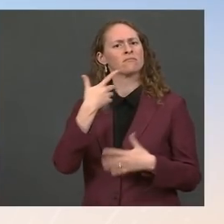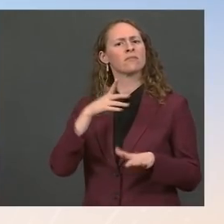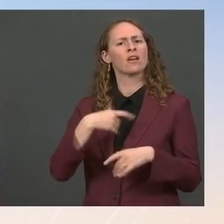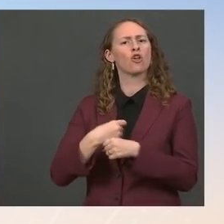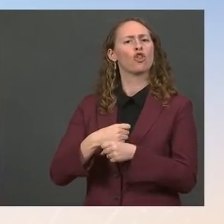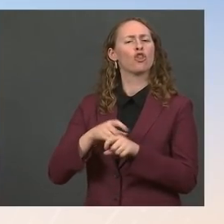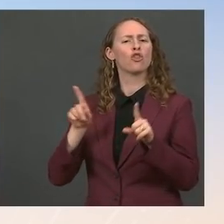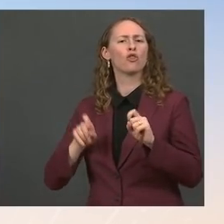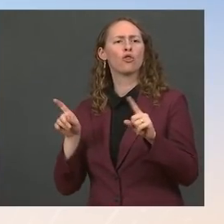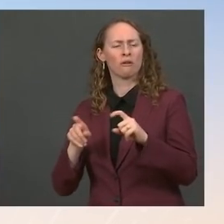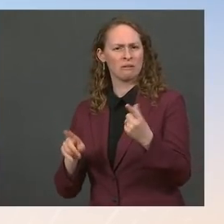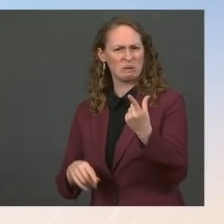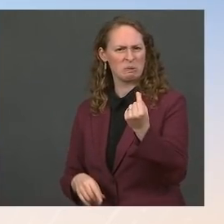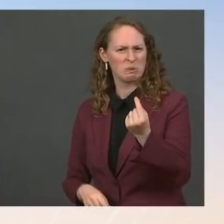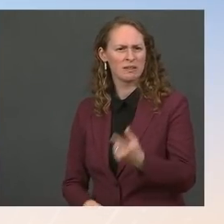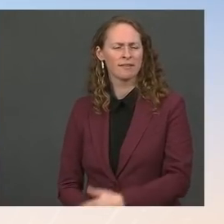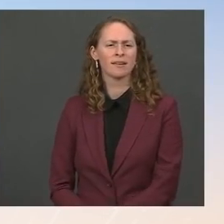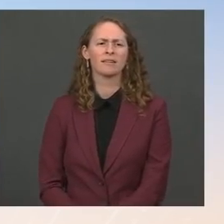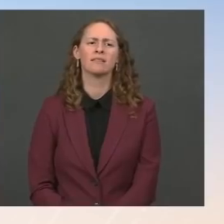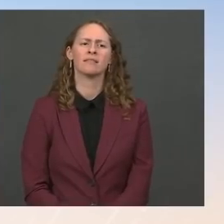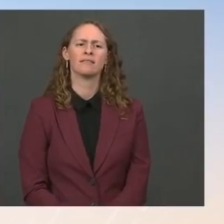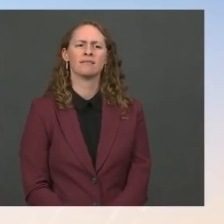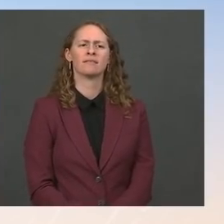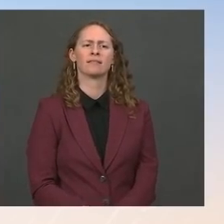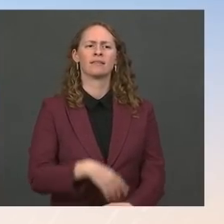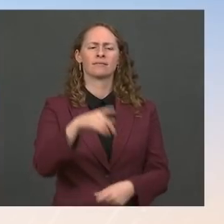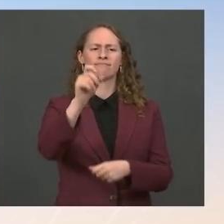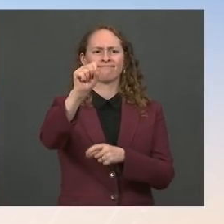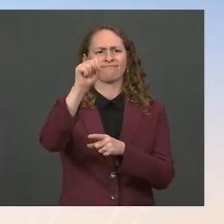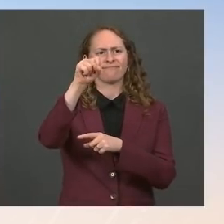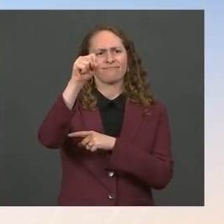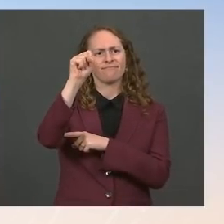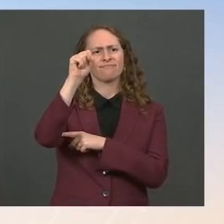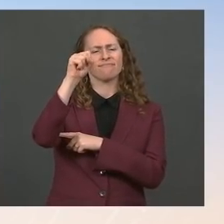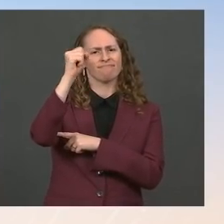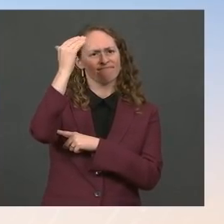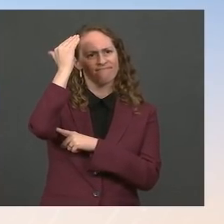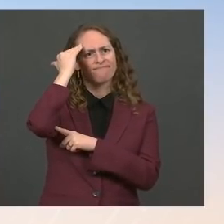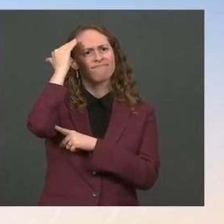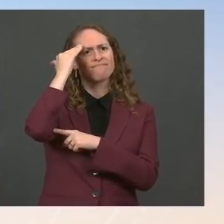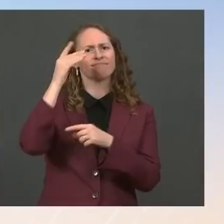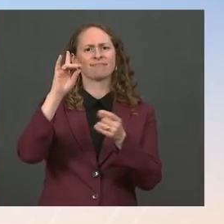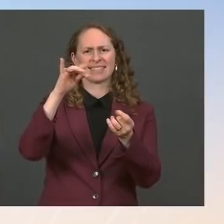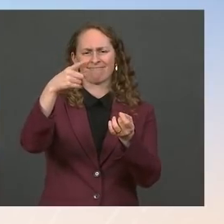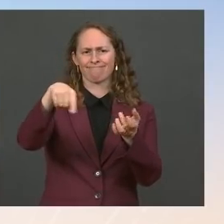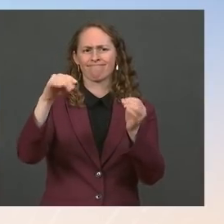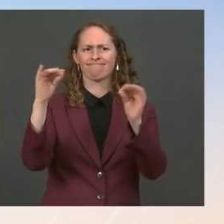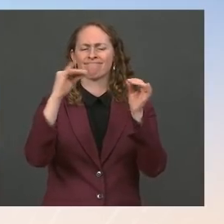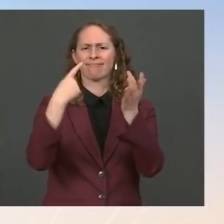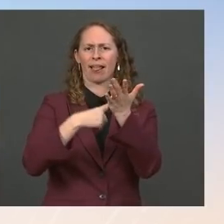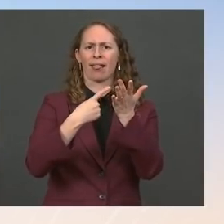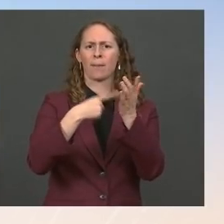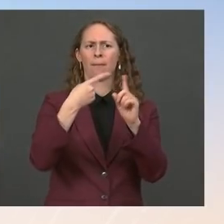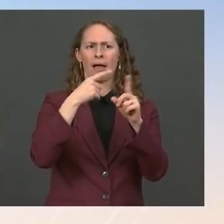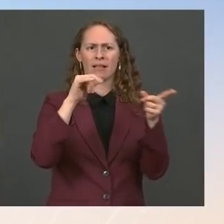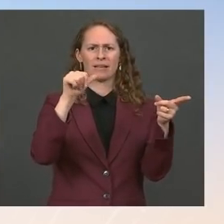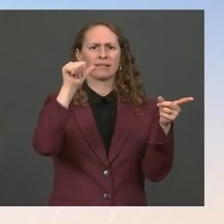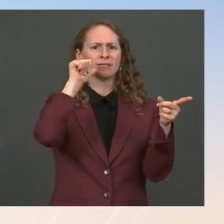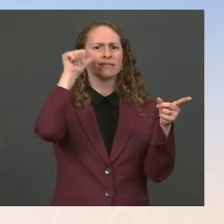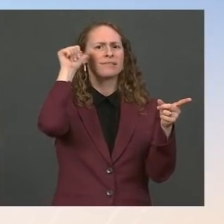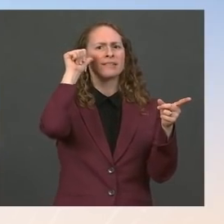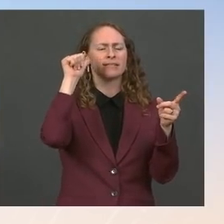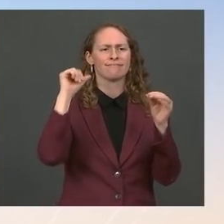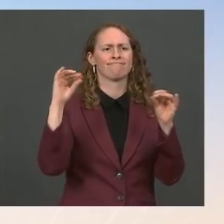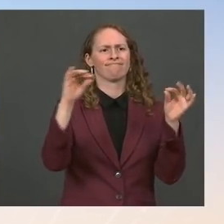INDOPACOM and the State Department have spoken to this overnight, and I'd point you to them. As they've said, we condemn the DPRK's ballistic missile